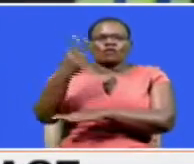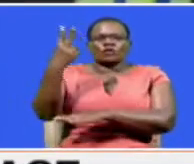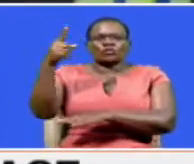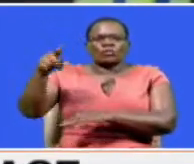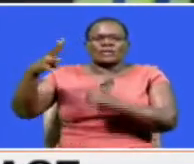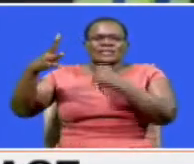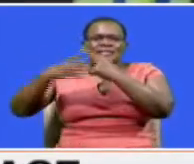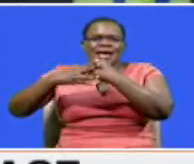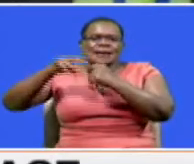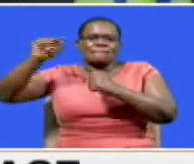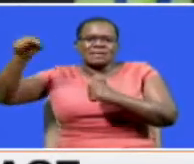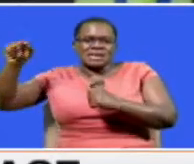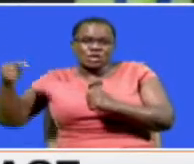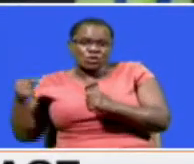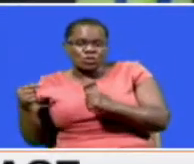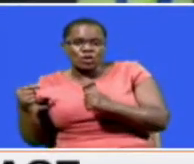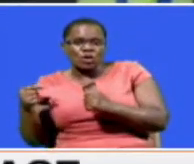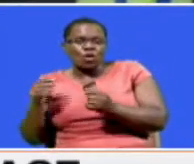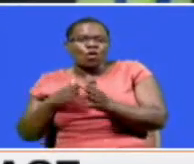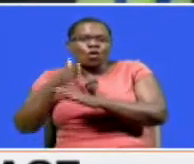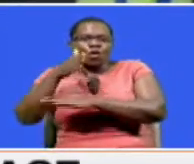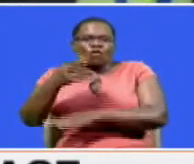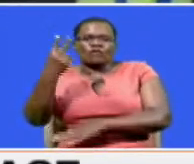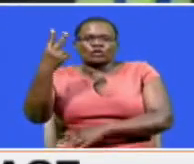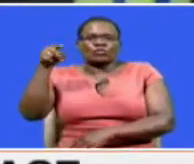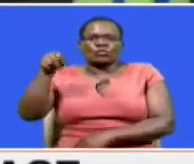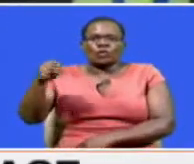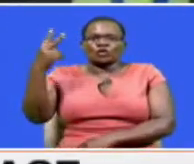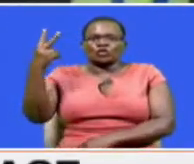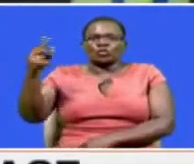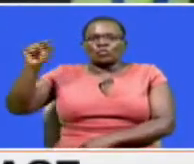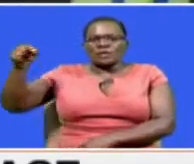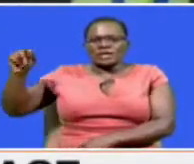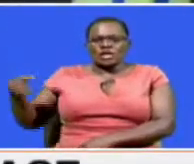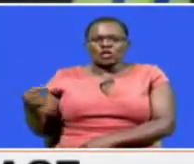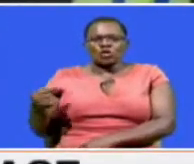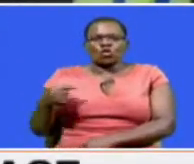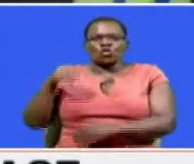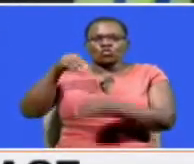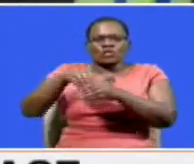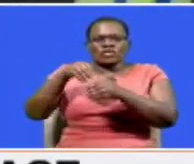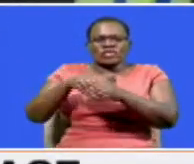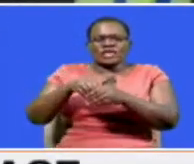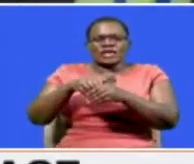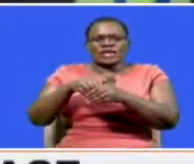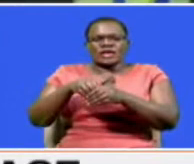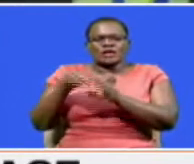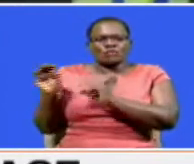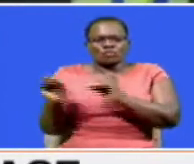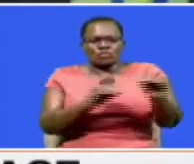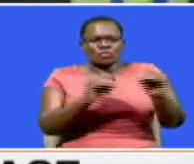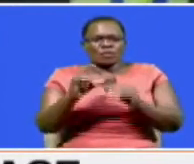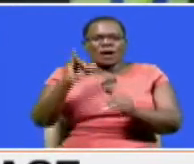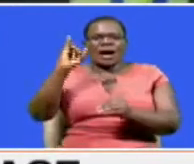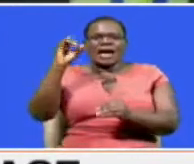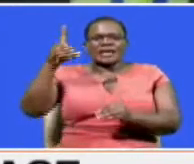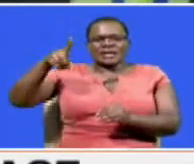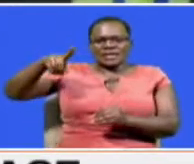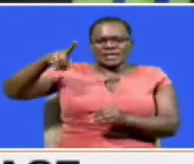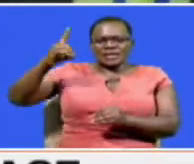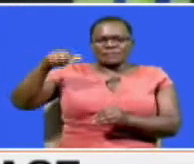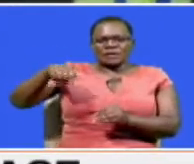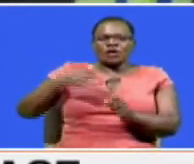2.9 million. More than 2.2 million people are internally displaced, while